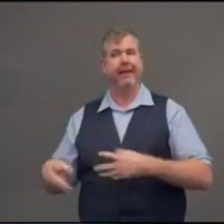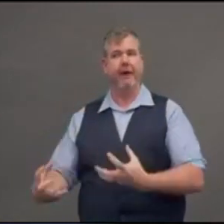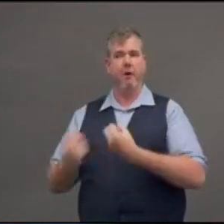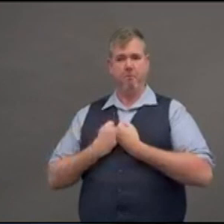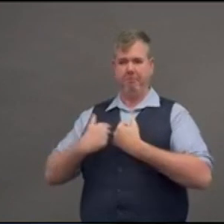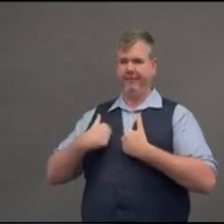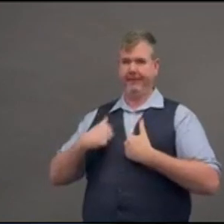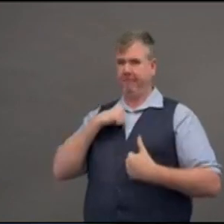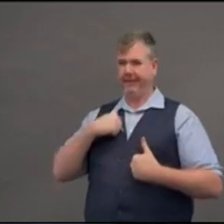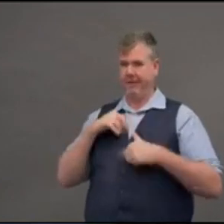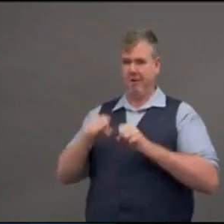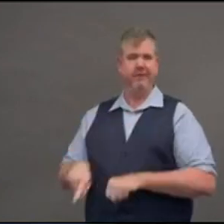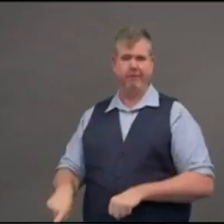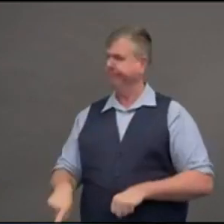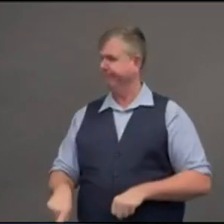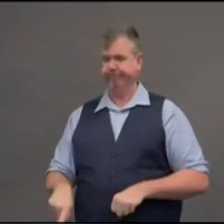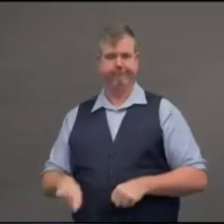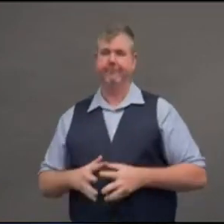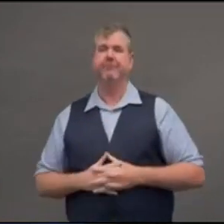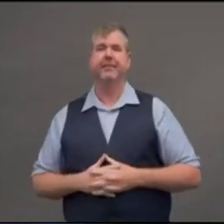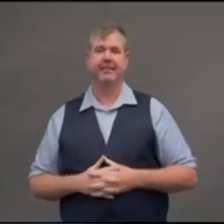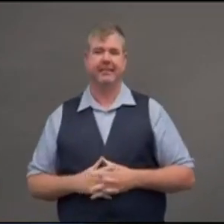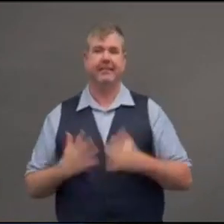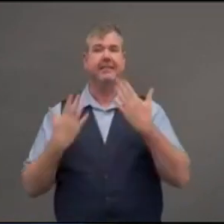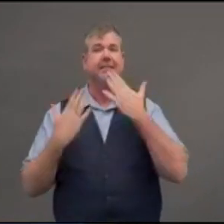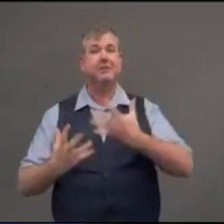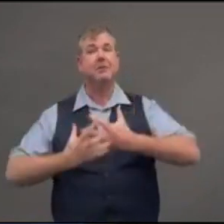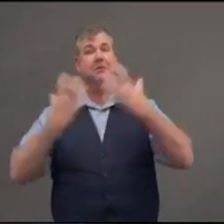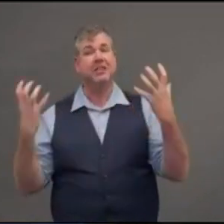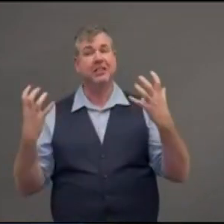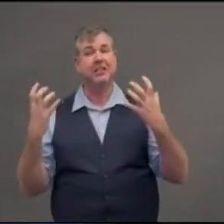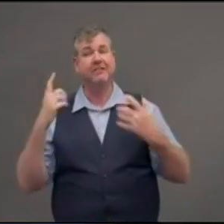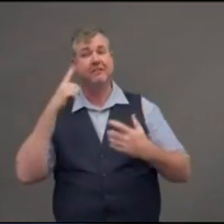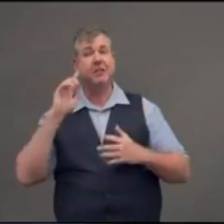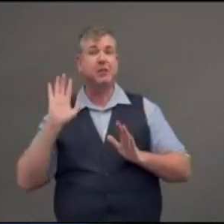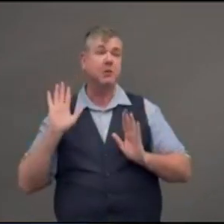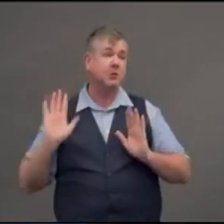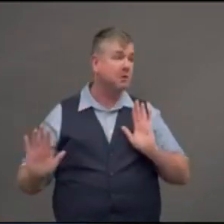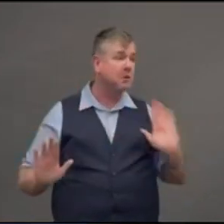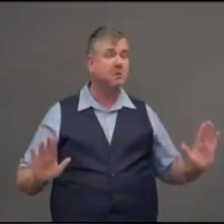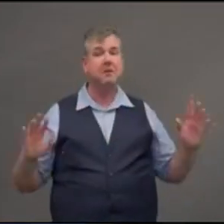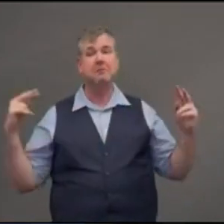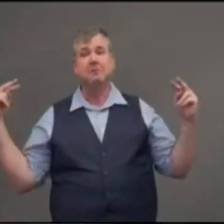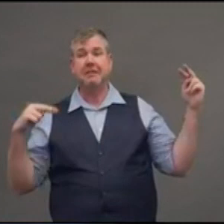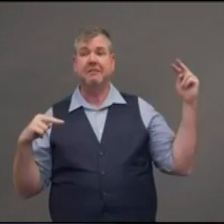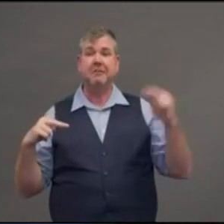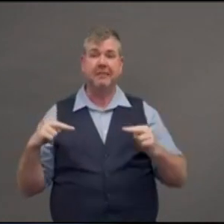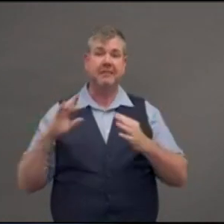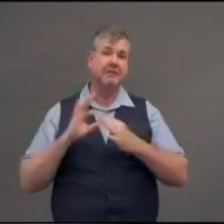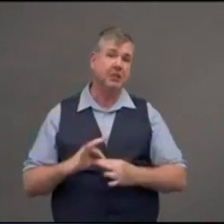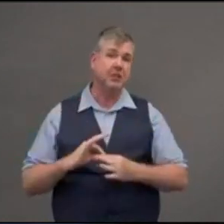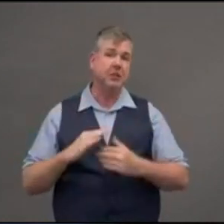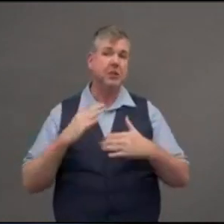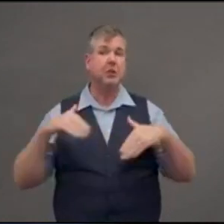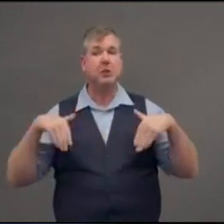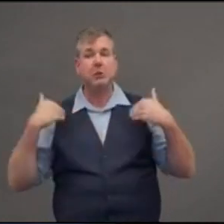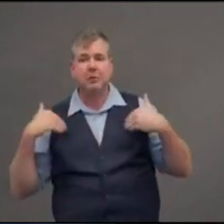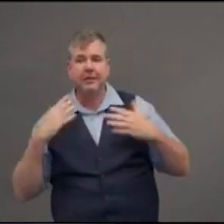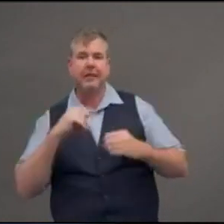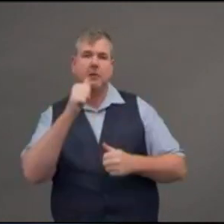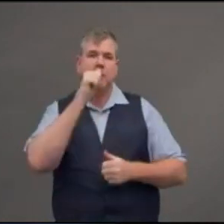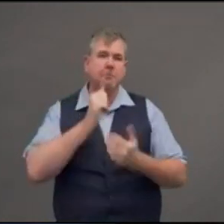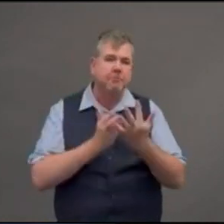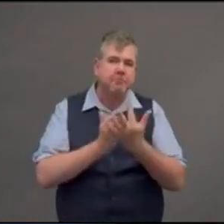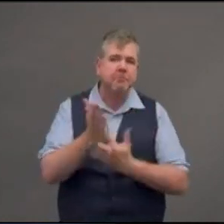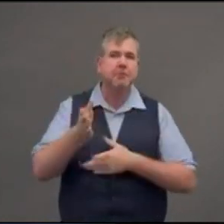to get the youth perspective on how you all are coping with COVID-19. And so thank you for being here and sharing